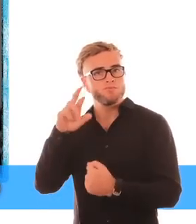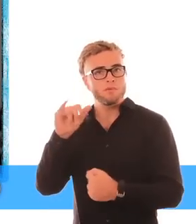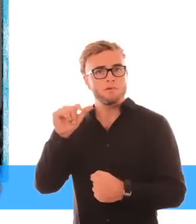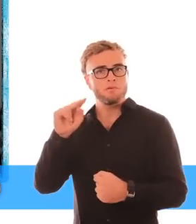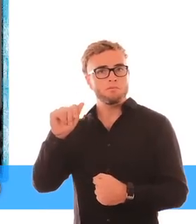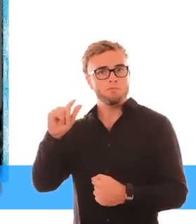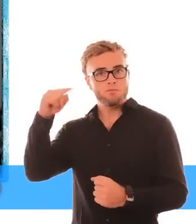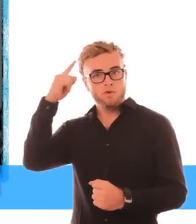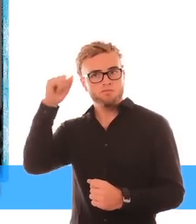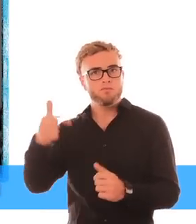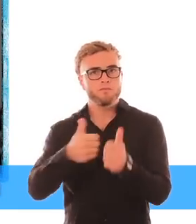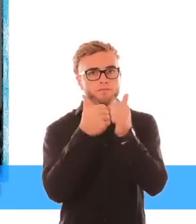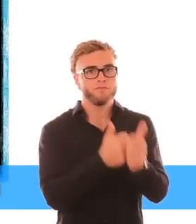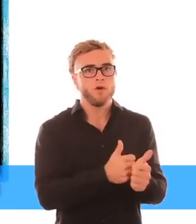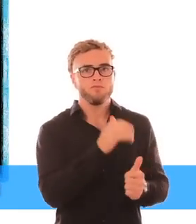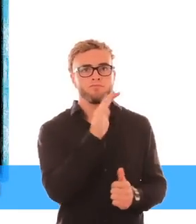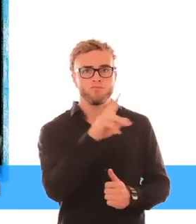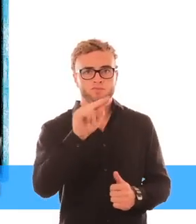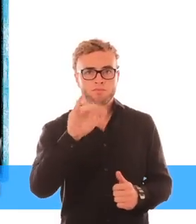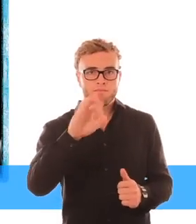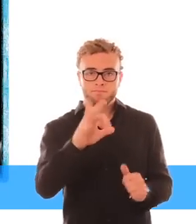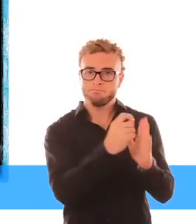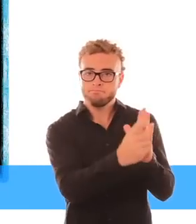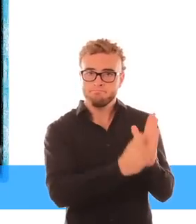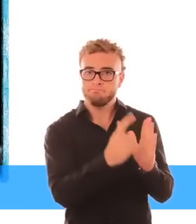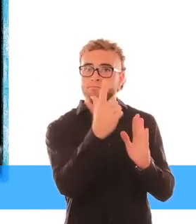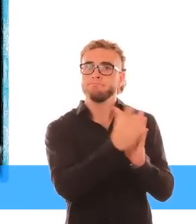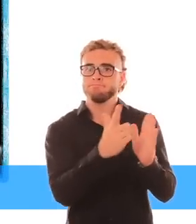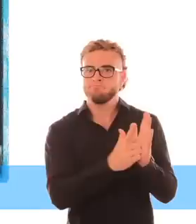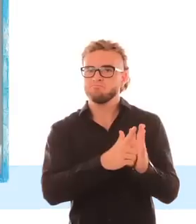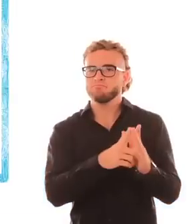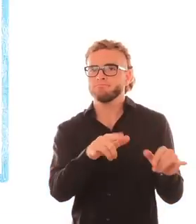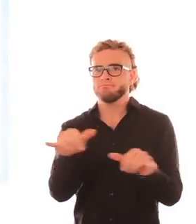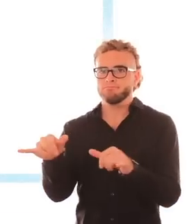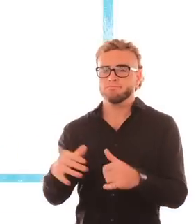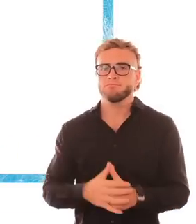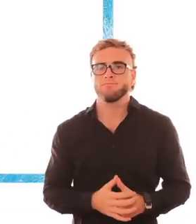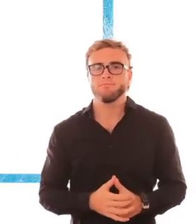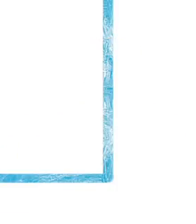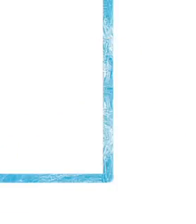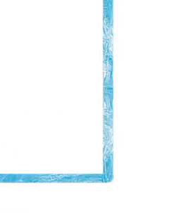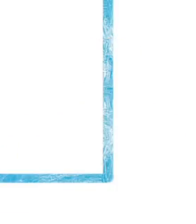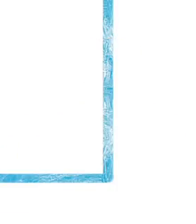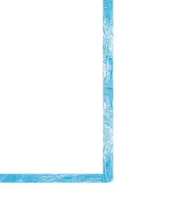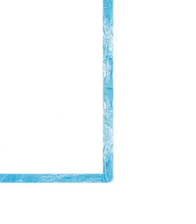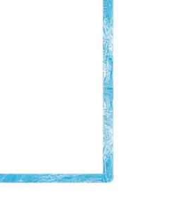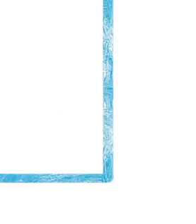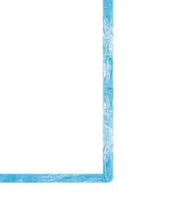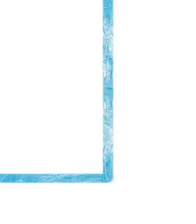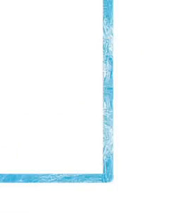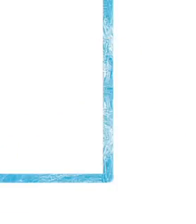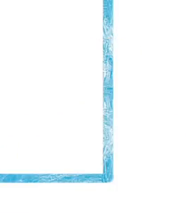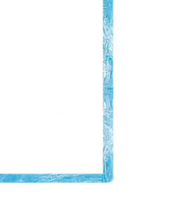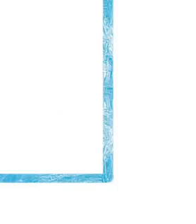accede to the Anti-Personnel Landmine Convention and related legal instruments. 3. Promote Inclusion, read by